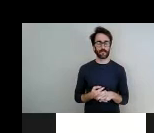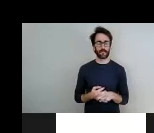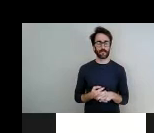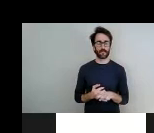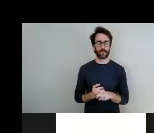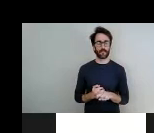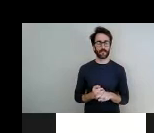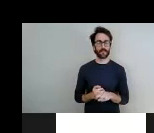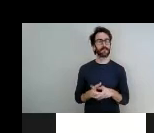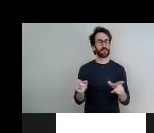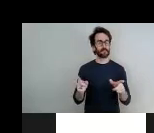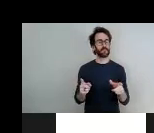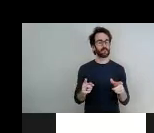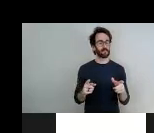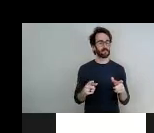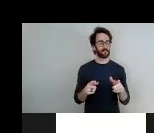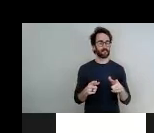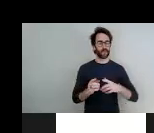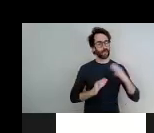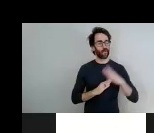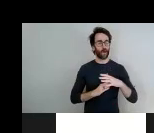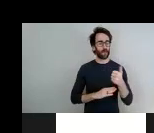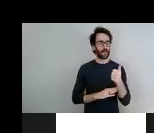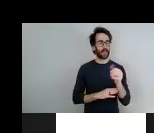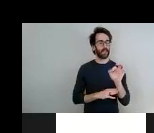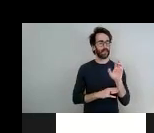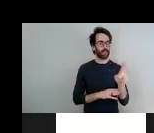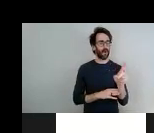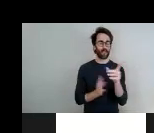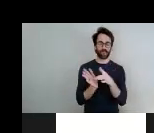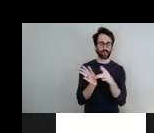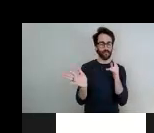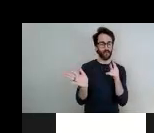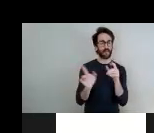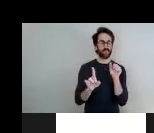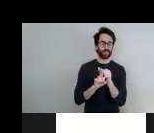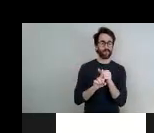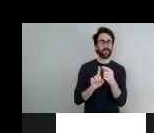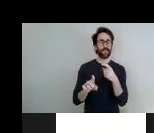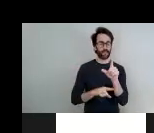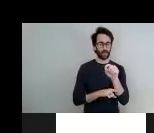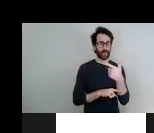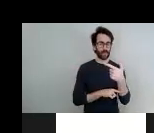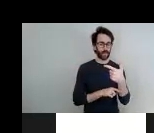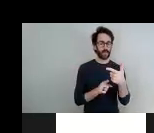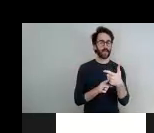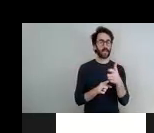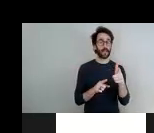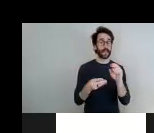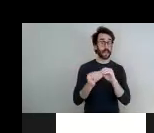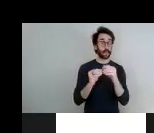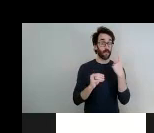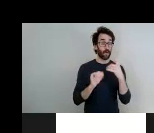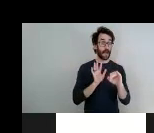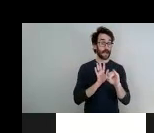So top frauds of 2021. I apologize, that number for the identity fraud is